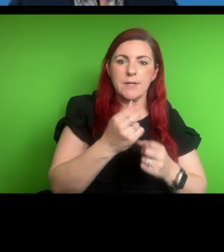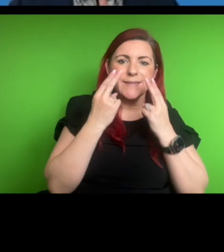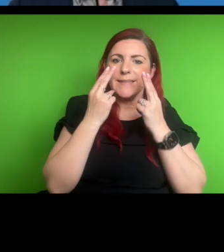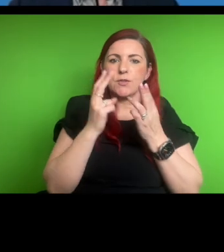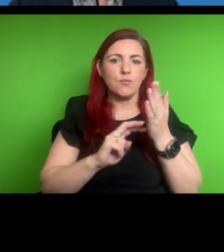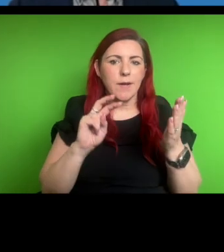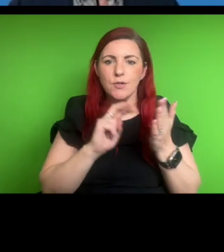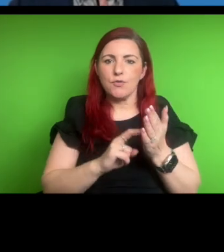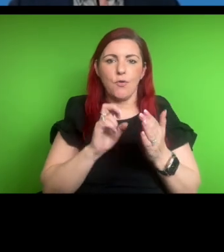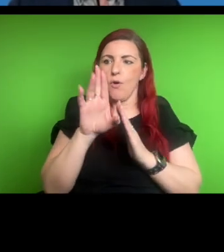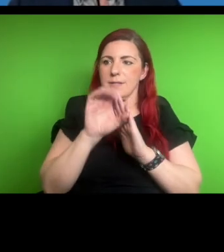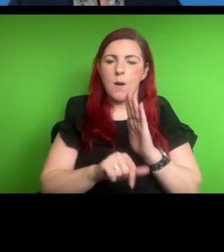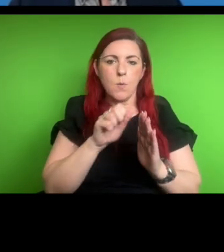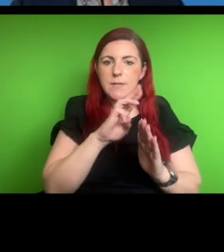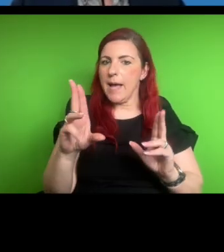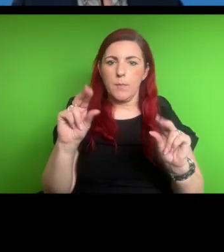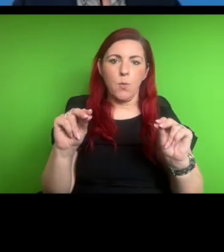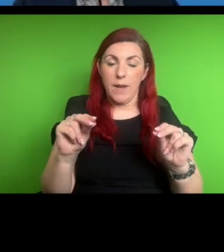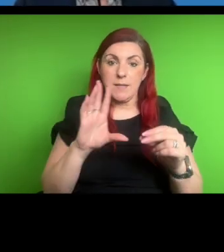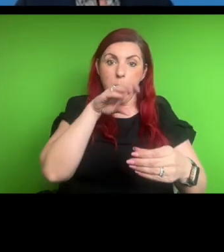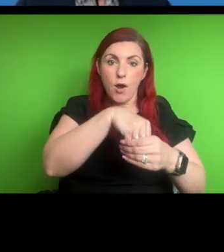that. Okay.